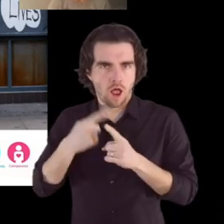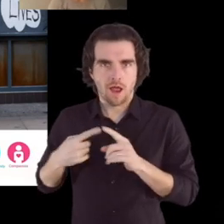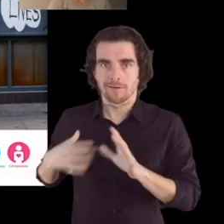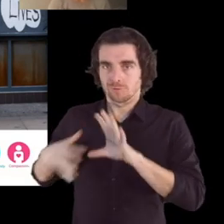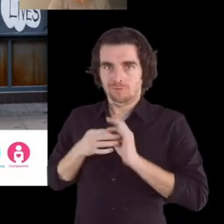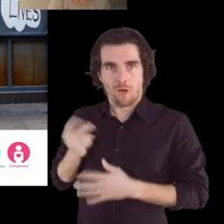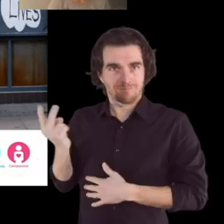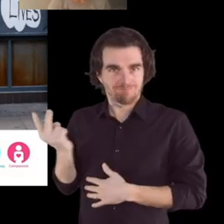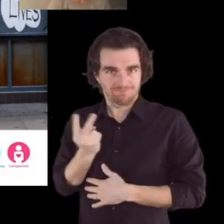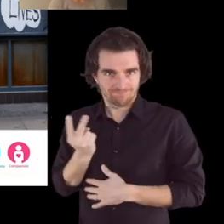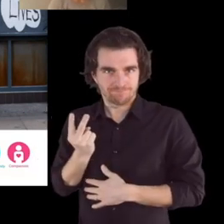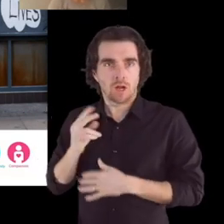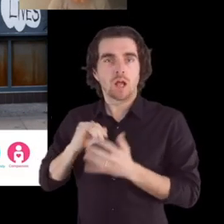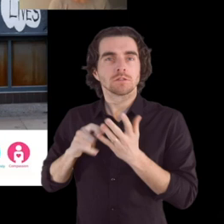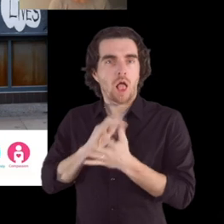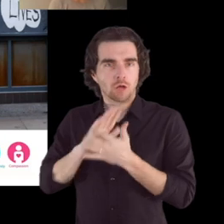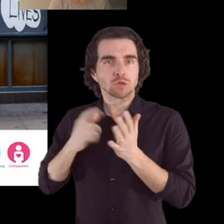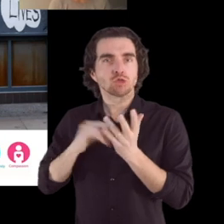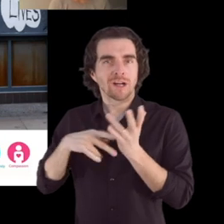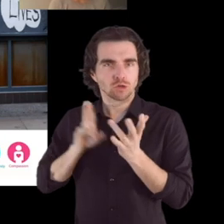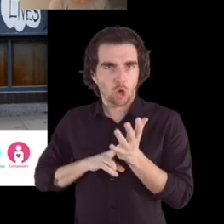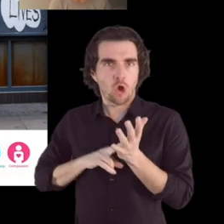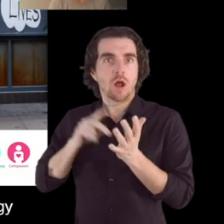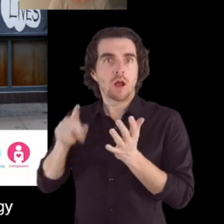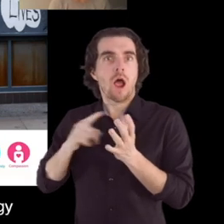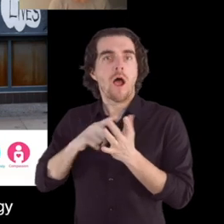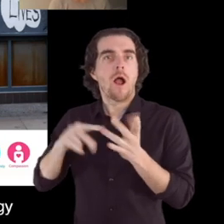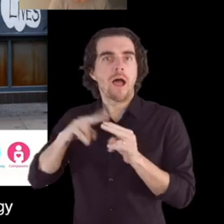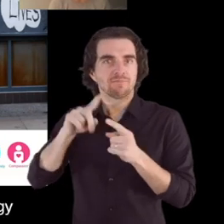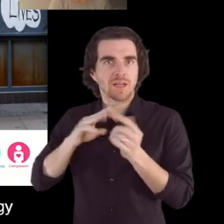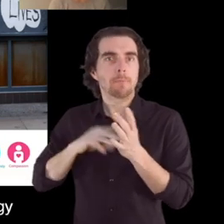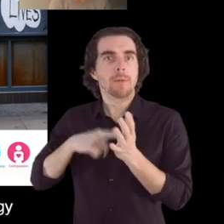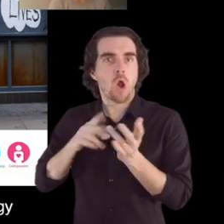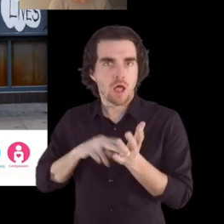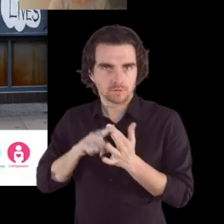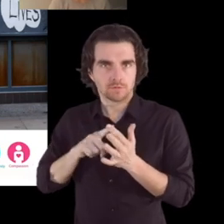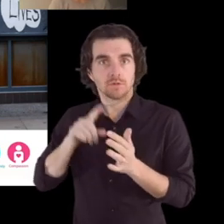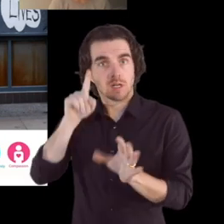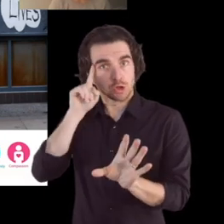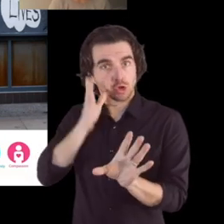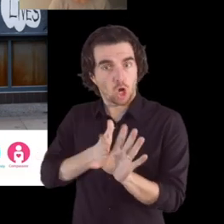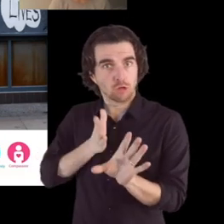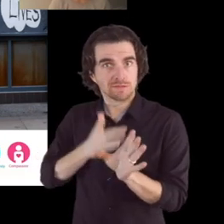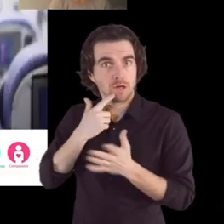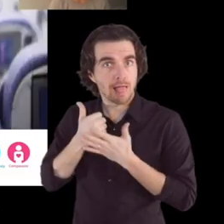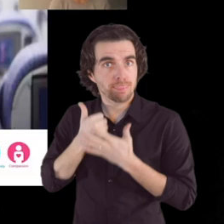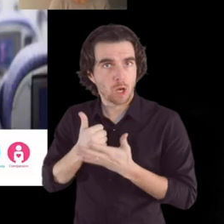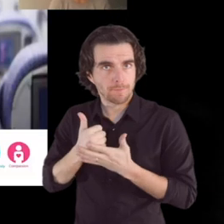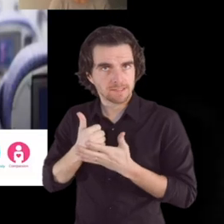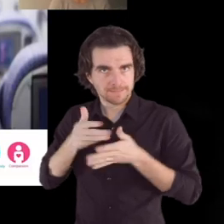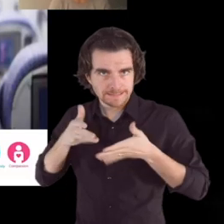and I'm joined by my colleagues Sarah Riston and Aoife Malone, and we work in the Clinical Psychology and Psychological Therapy